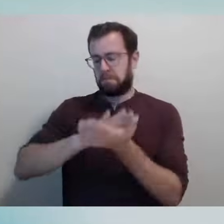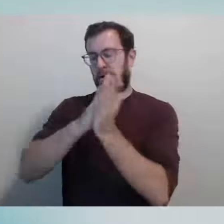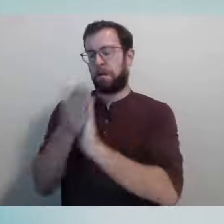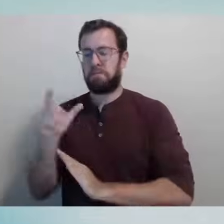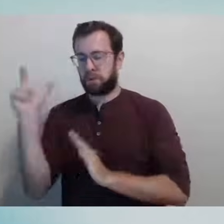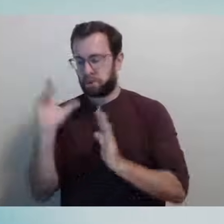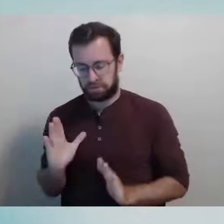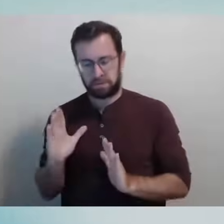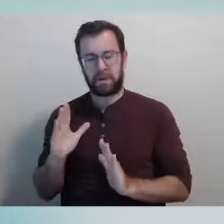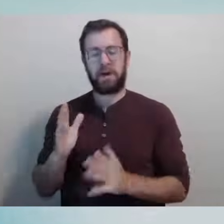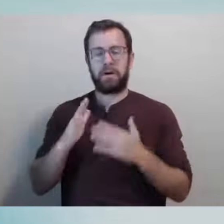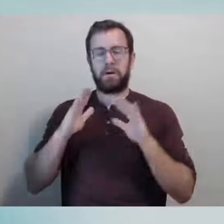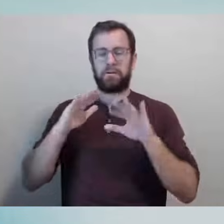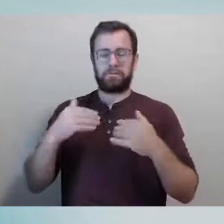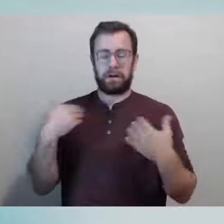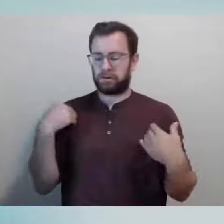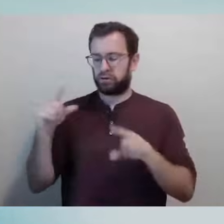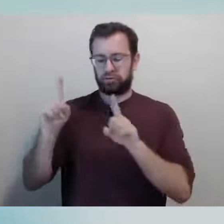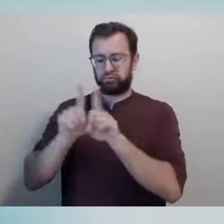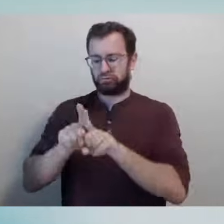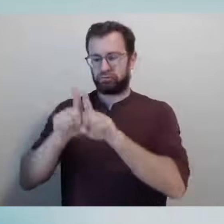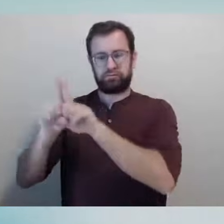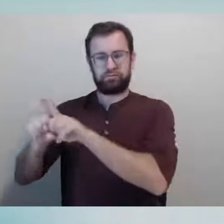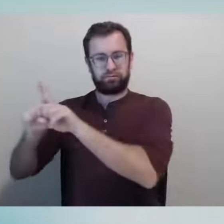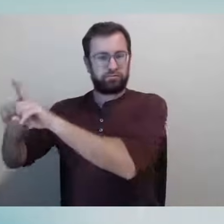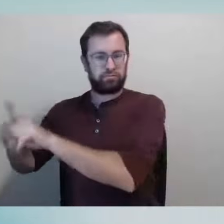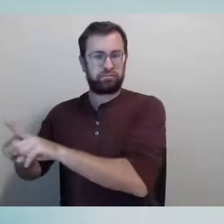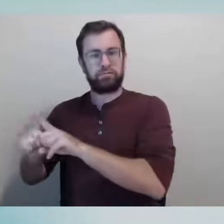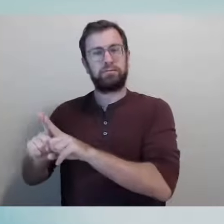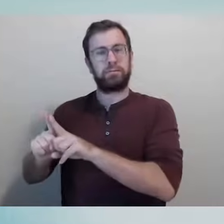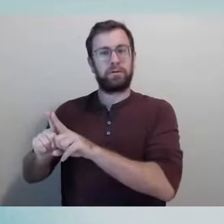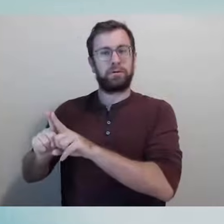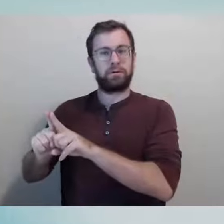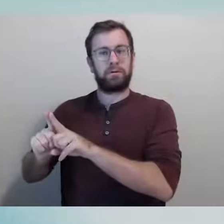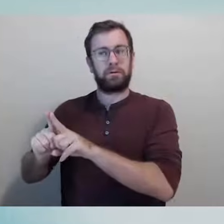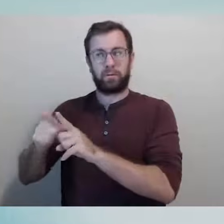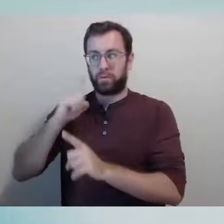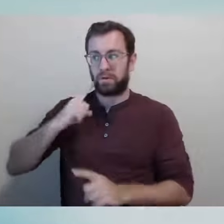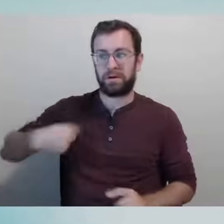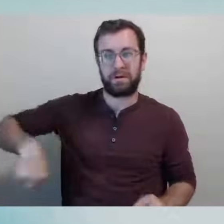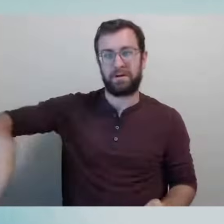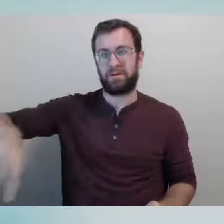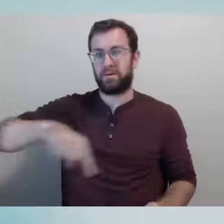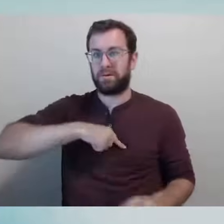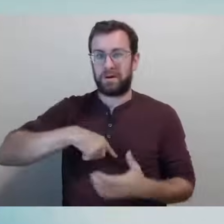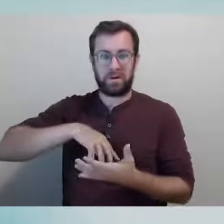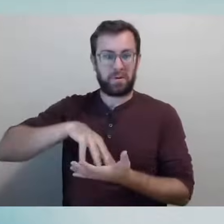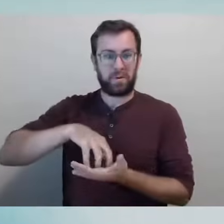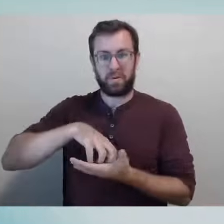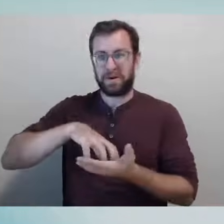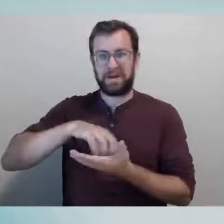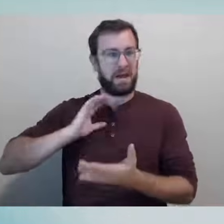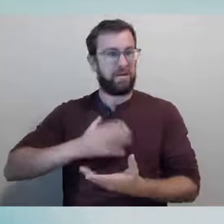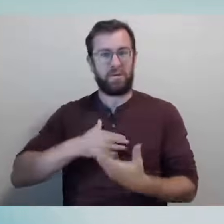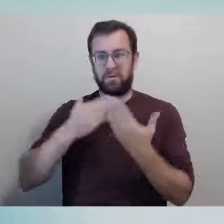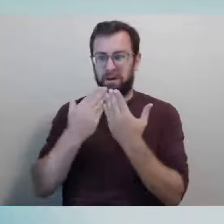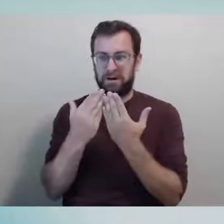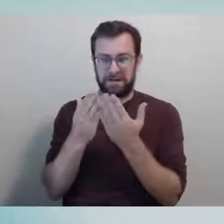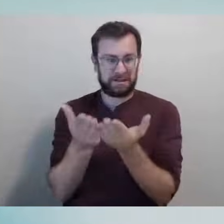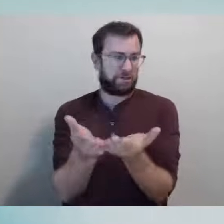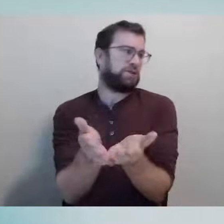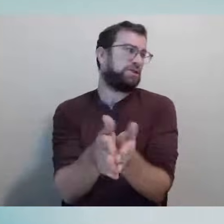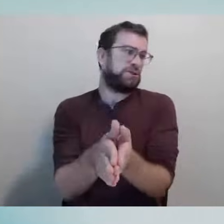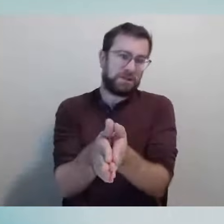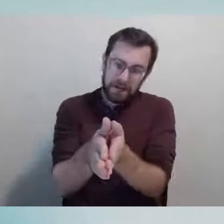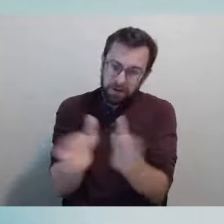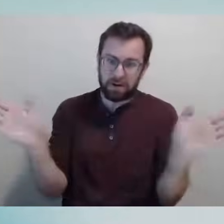with my fellow Muslims, I noticed how weak dua is amongst Muslims in general. This is somebody who has